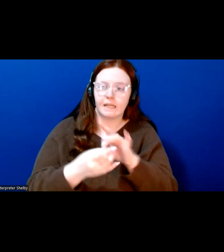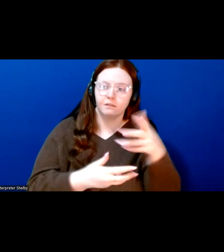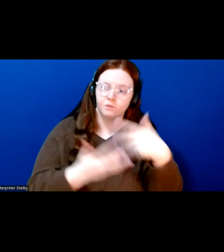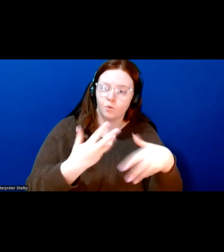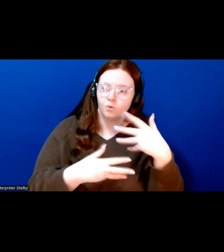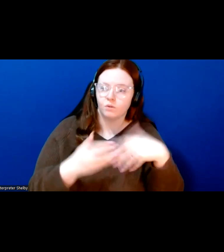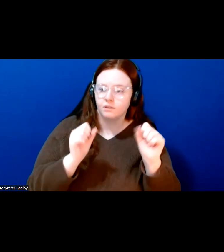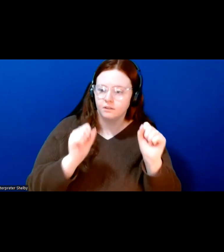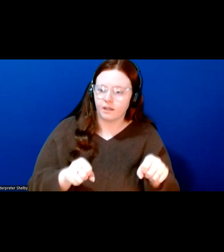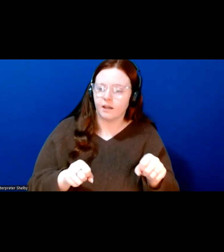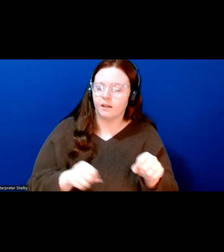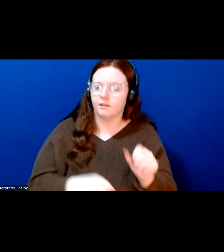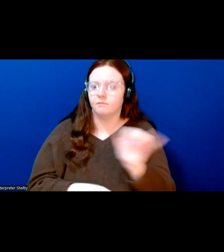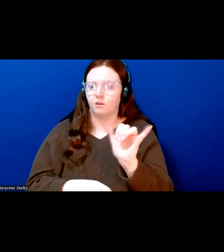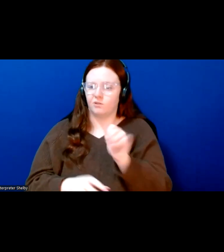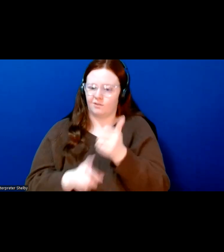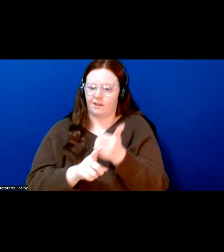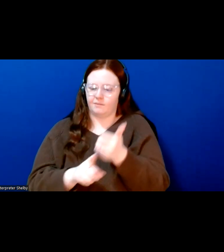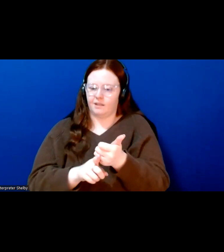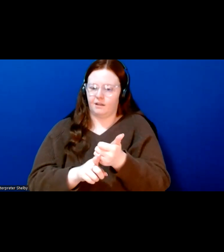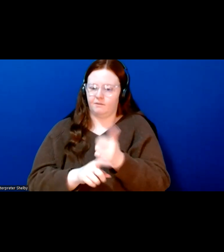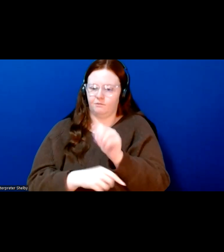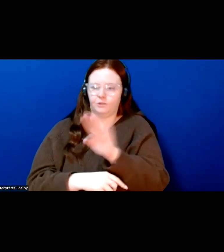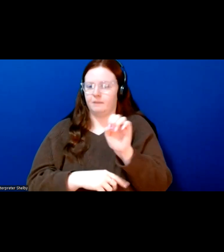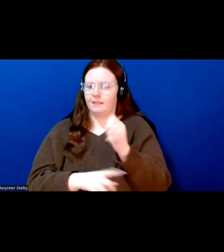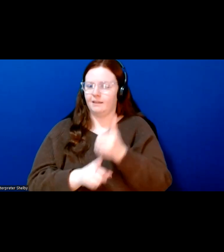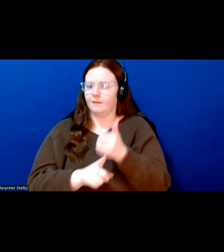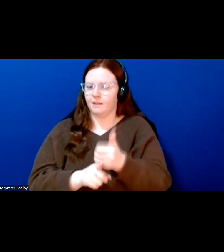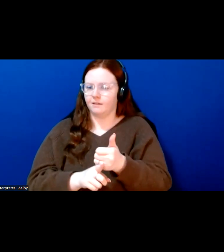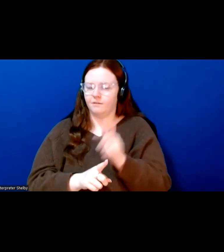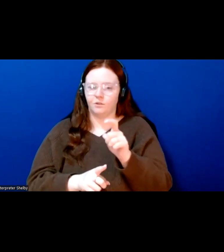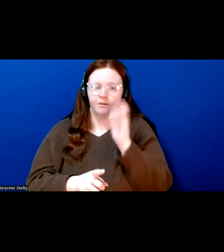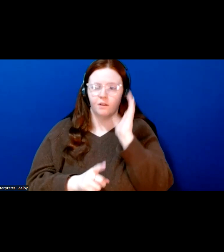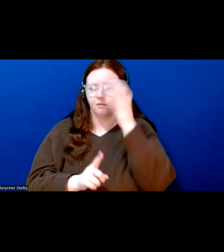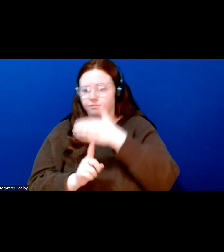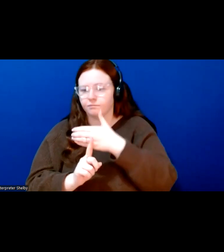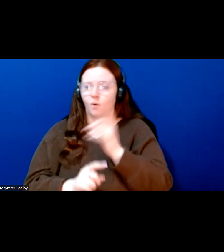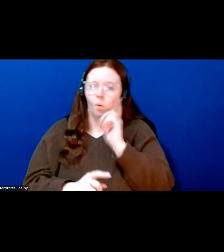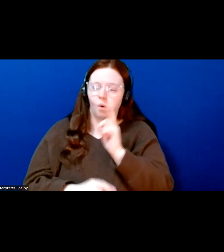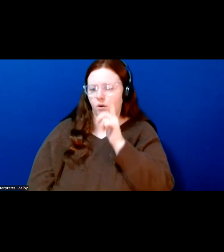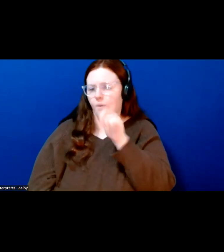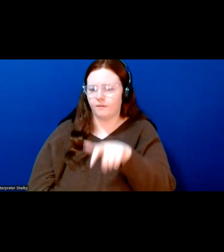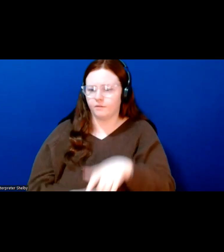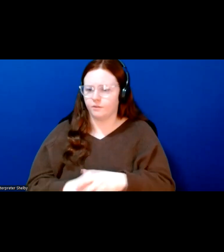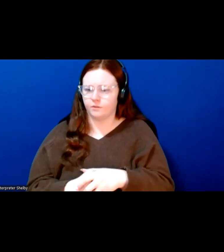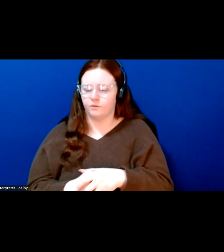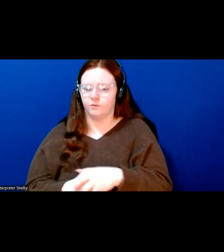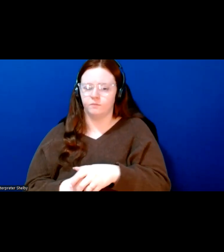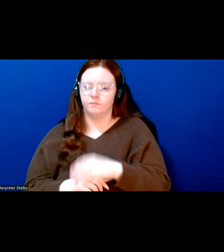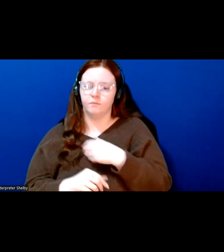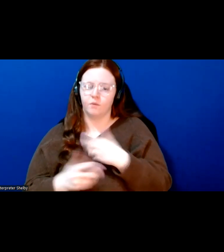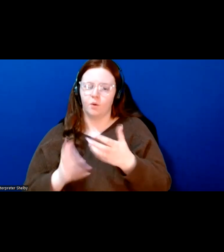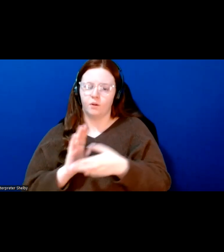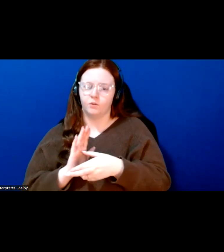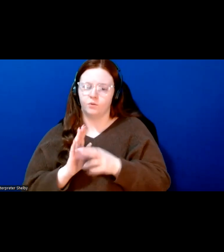and ultimately be themselves amongst peers. So I would like to quickly go over what